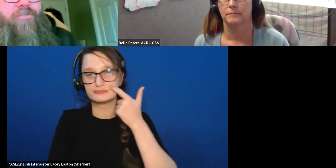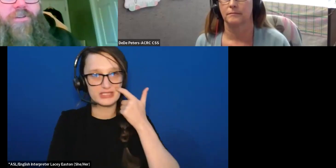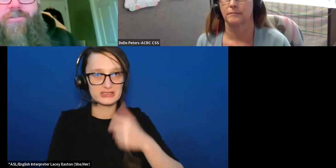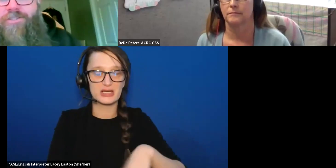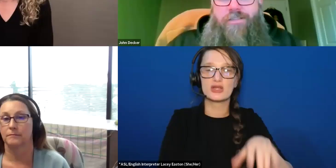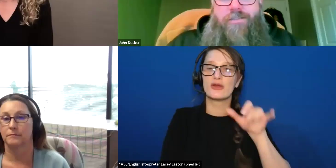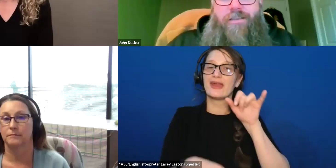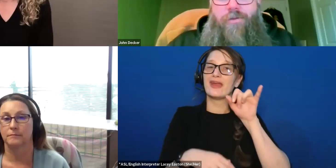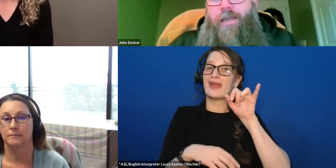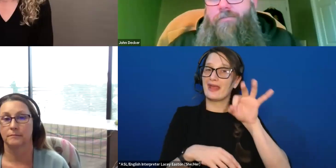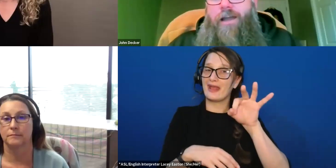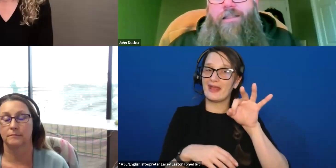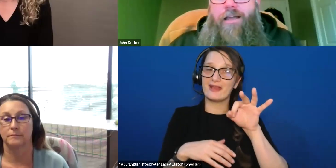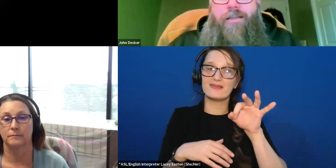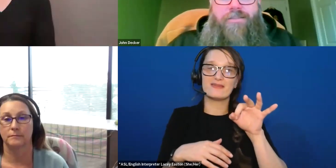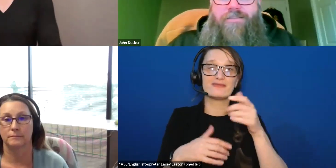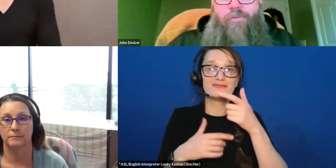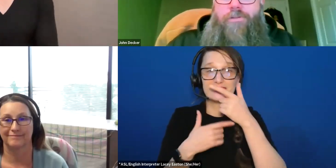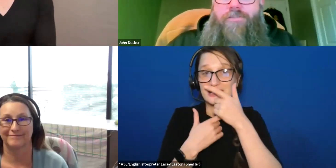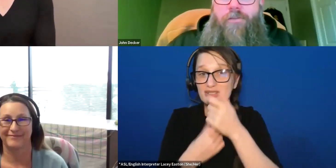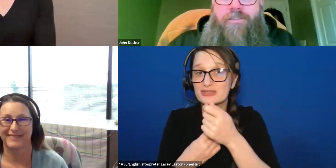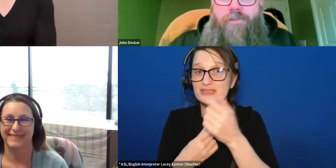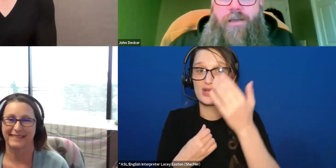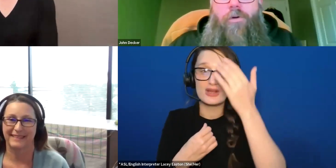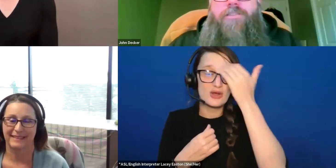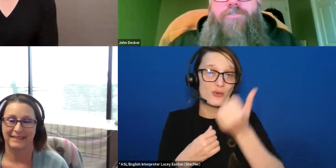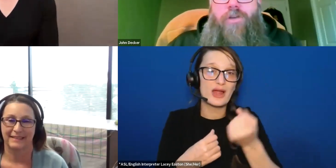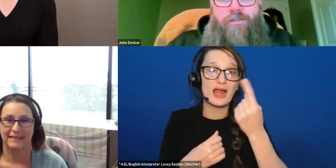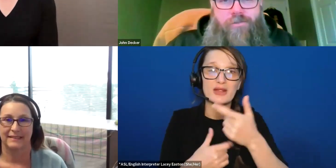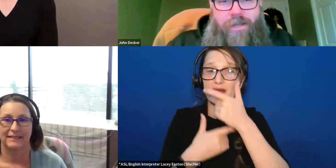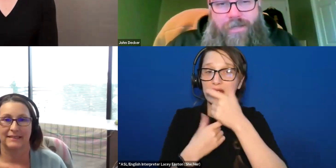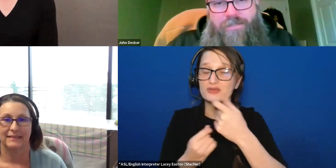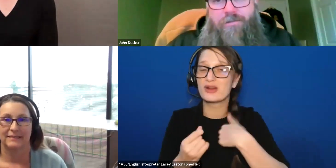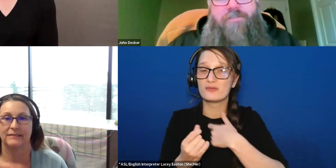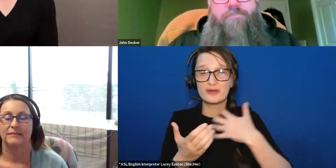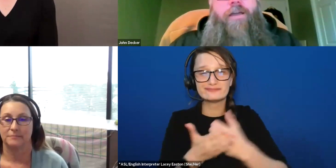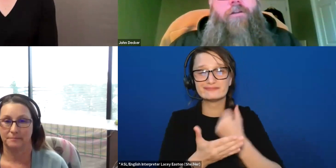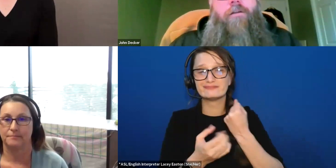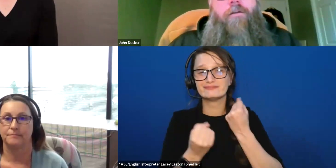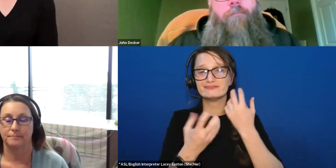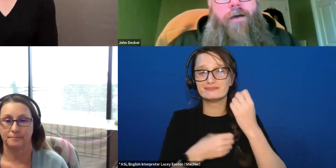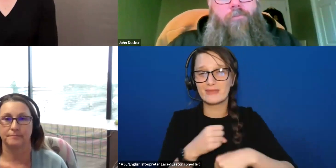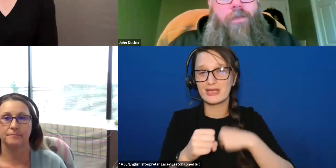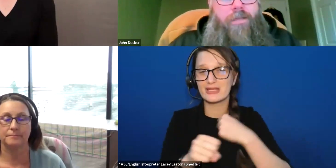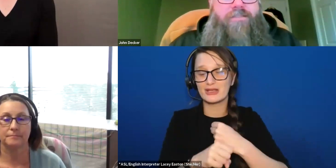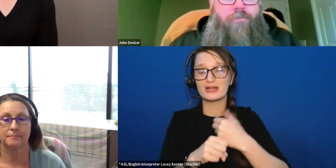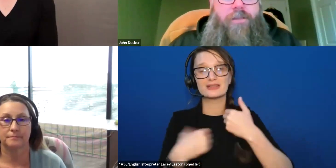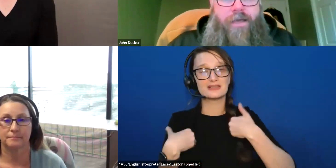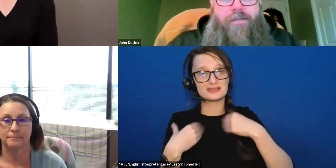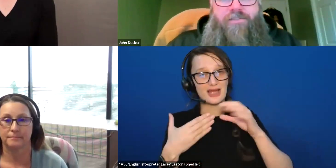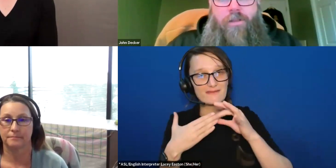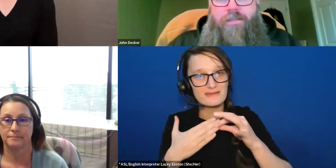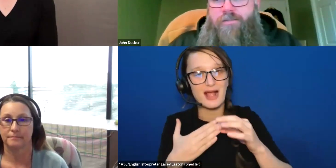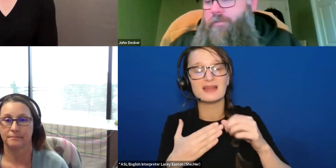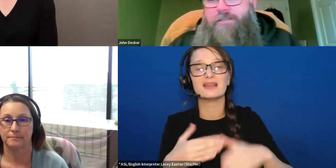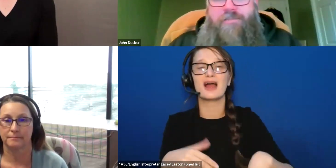spent years researching this, and we have guidelines and supports for someone that wants to try to do it as a service provider. But we need someone